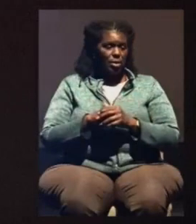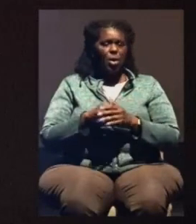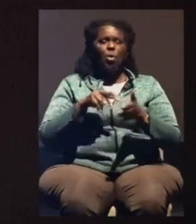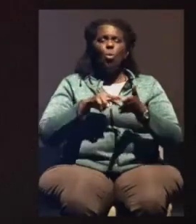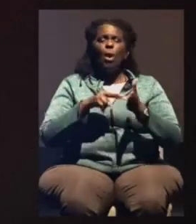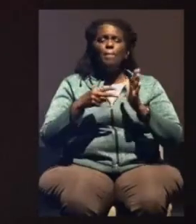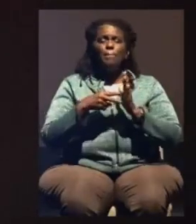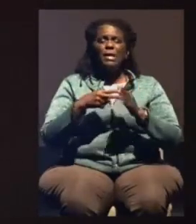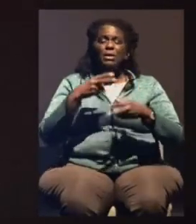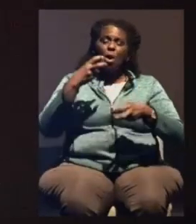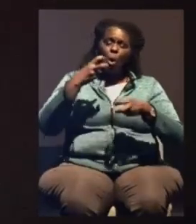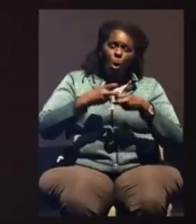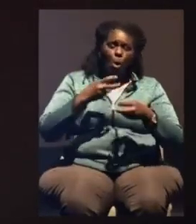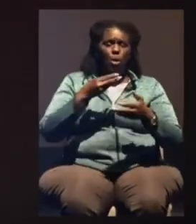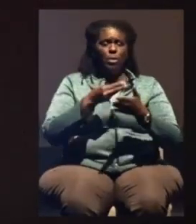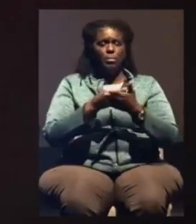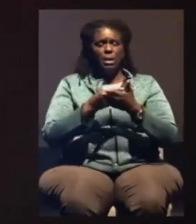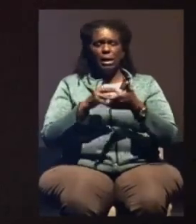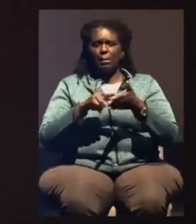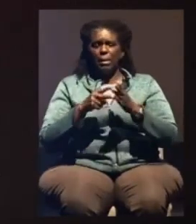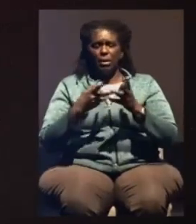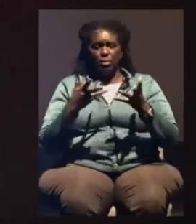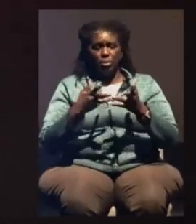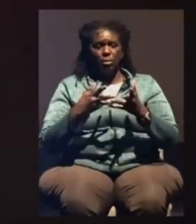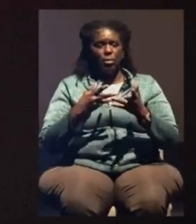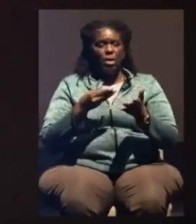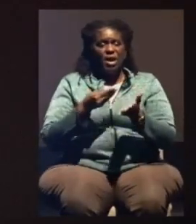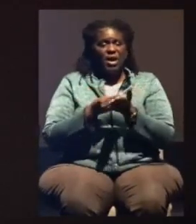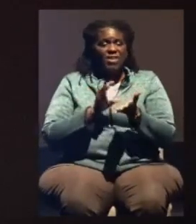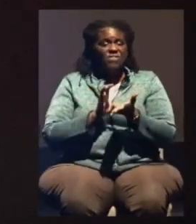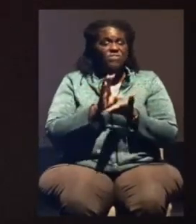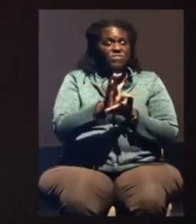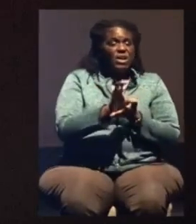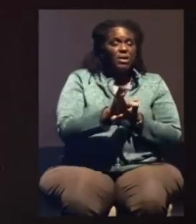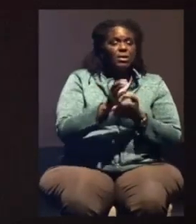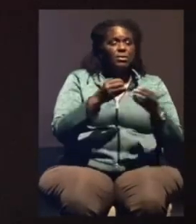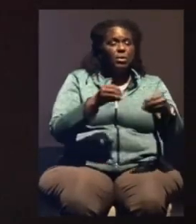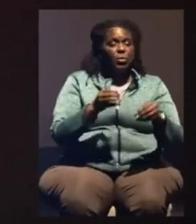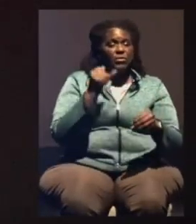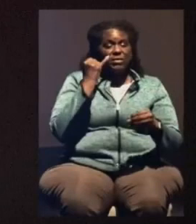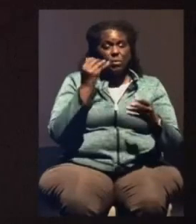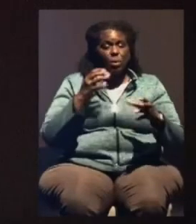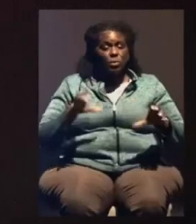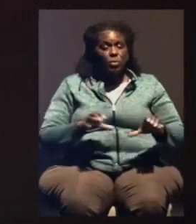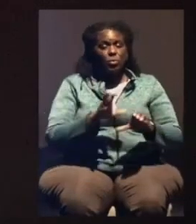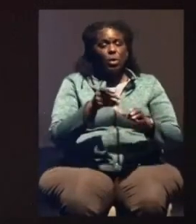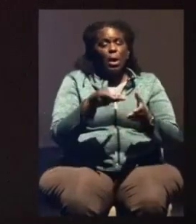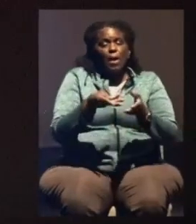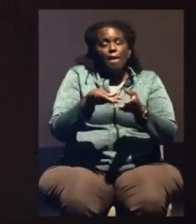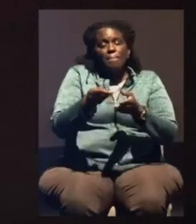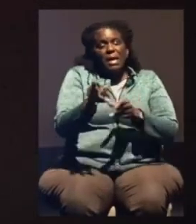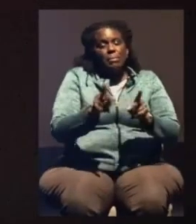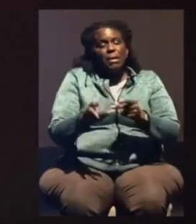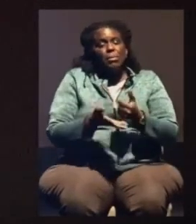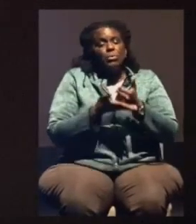mean by that, please. Well, fund an office, and if you really want to do it, then pay people to